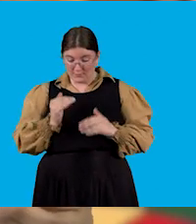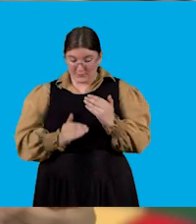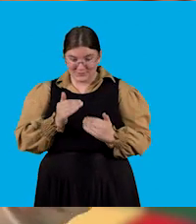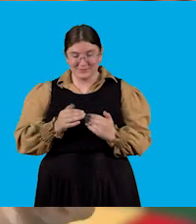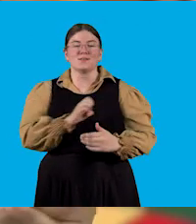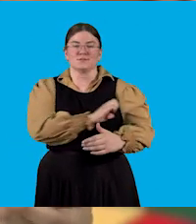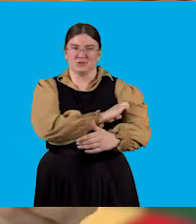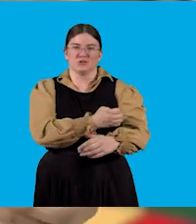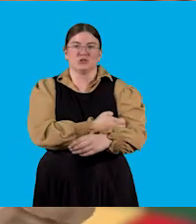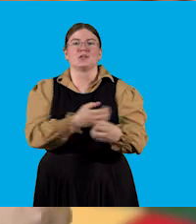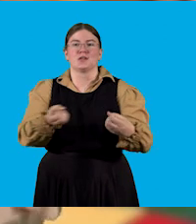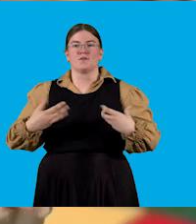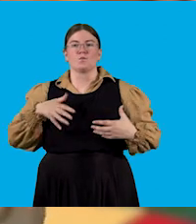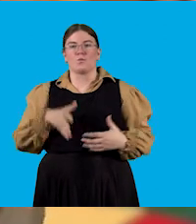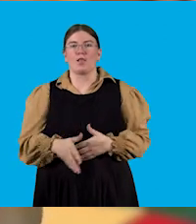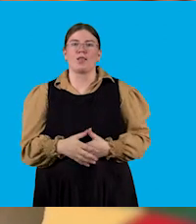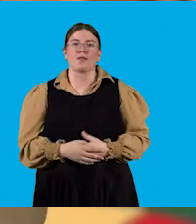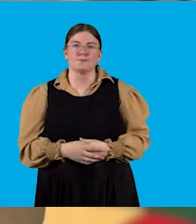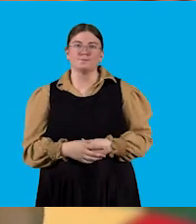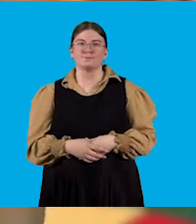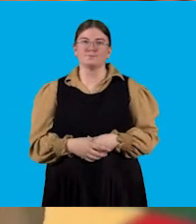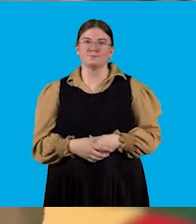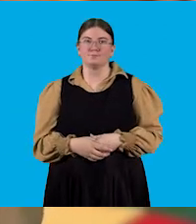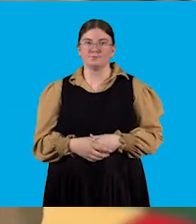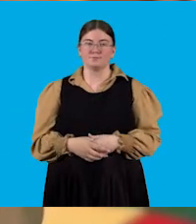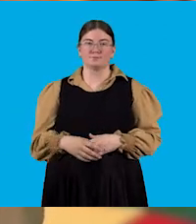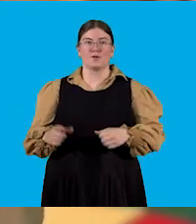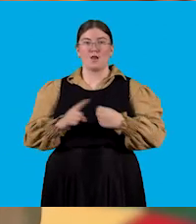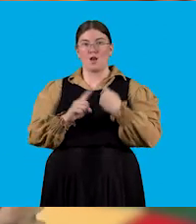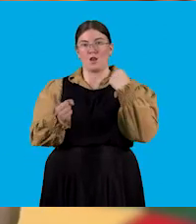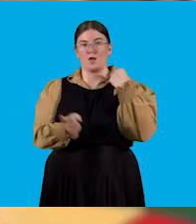that are taking place in the human body.